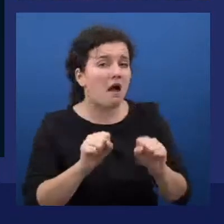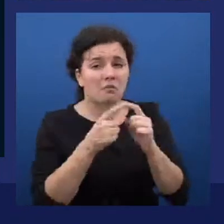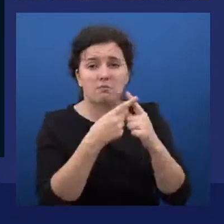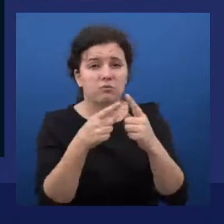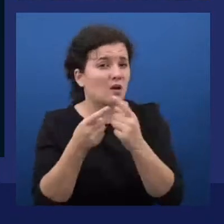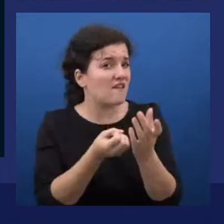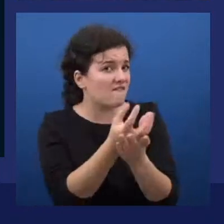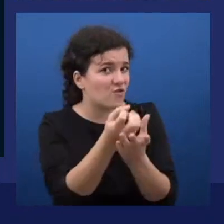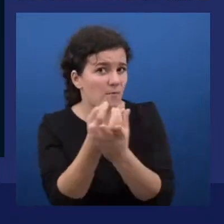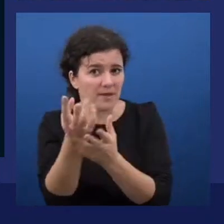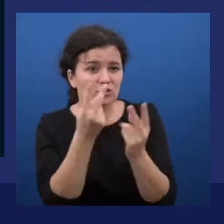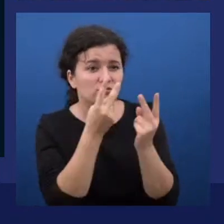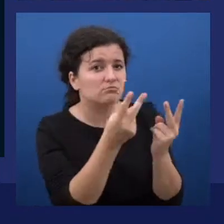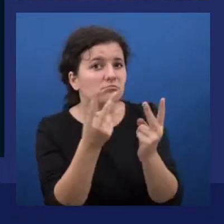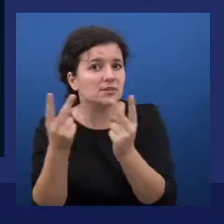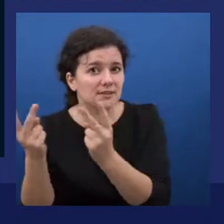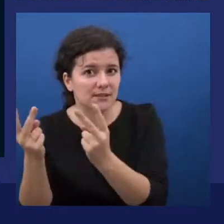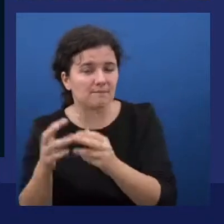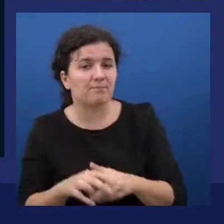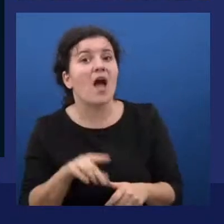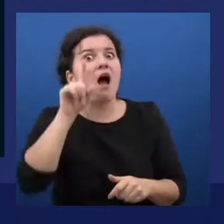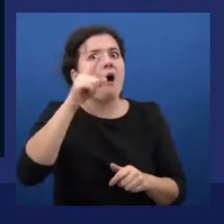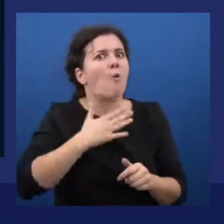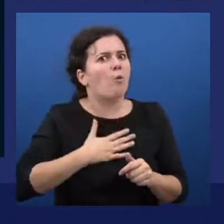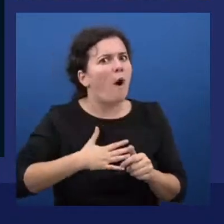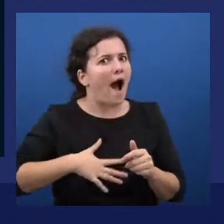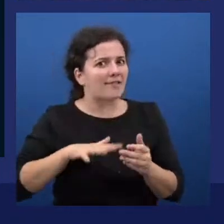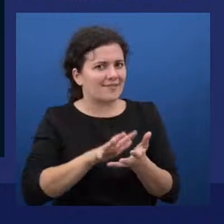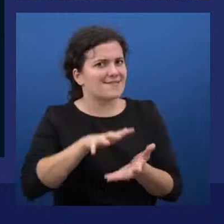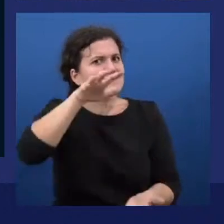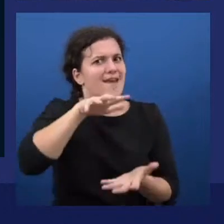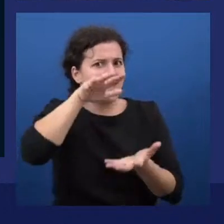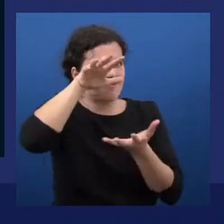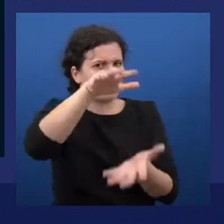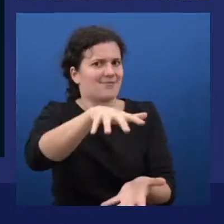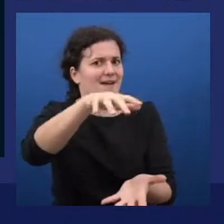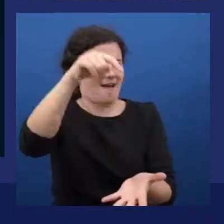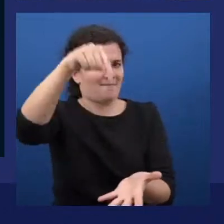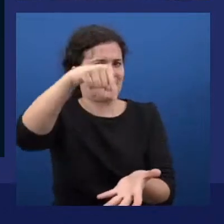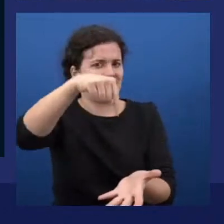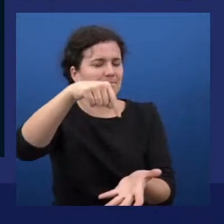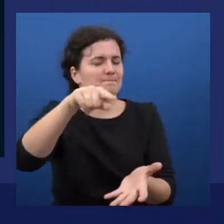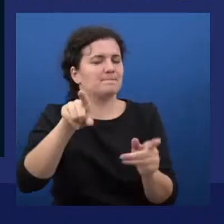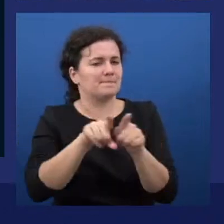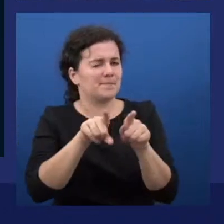the data set, I just wanted to share so it's easier to understand. I have that